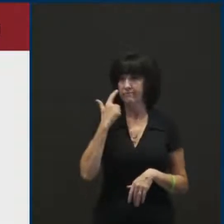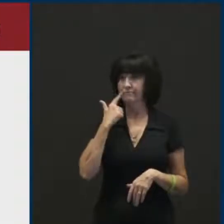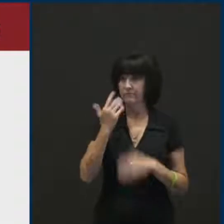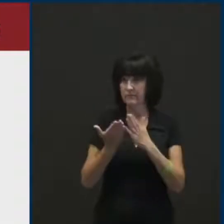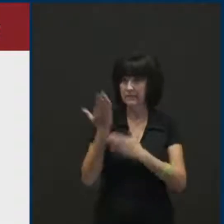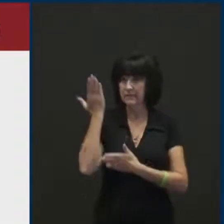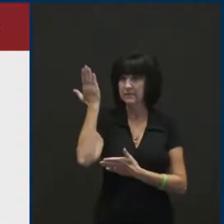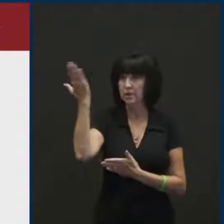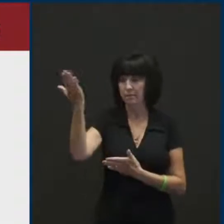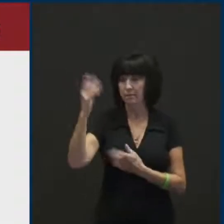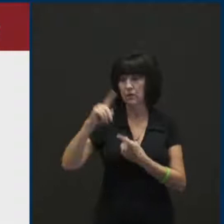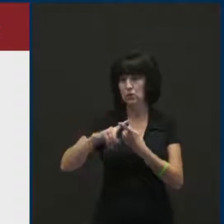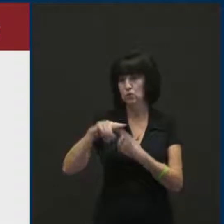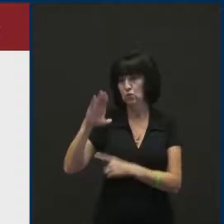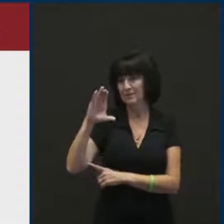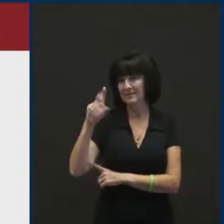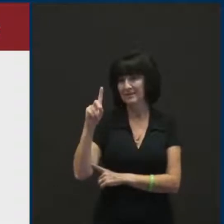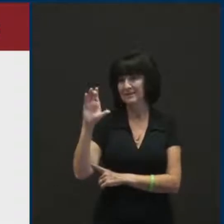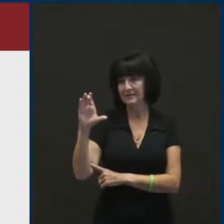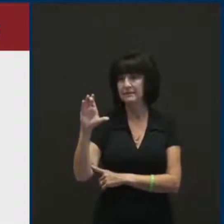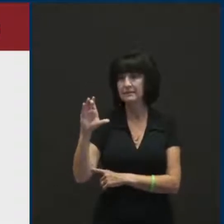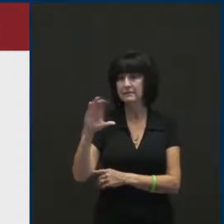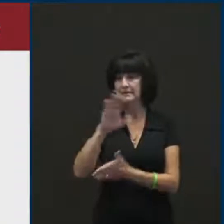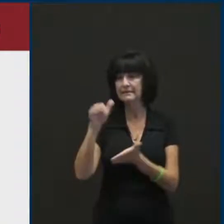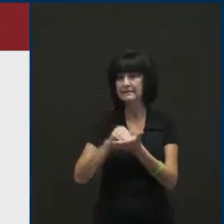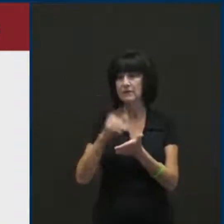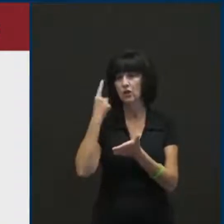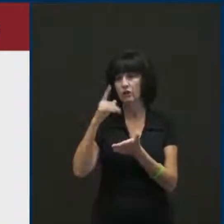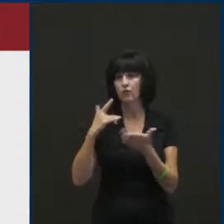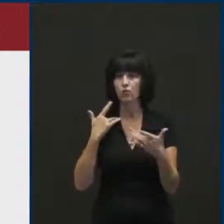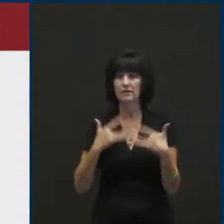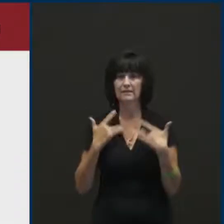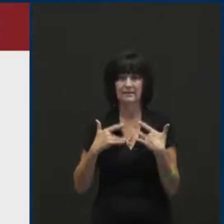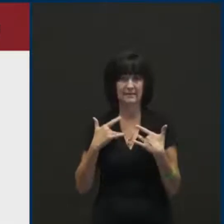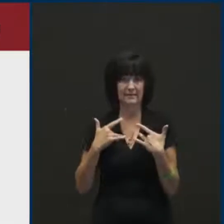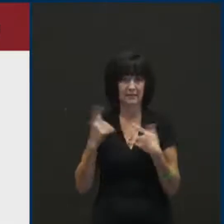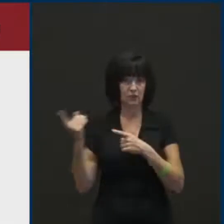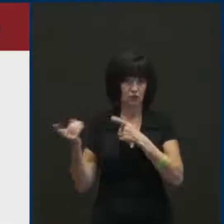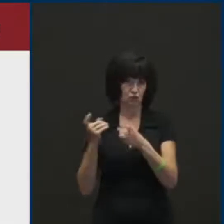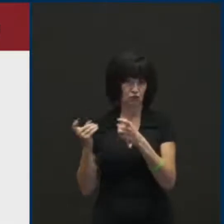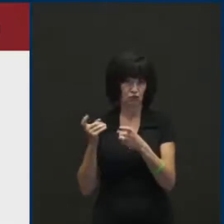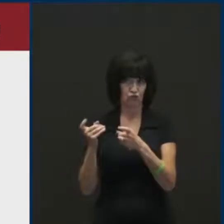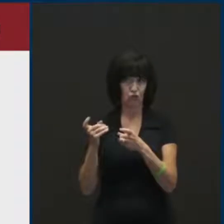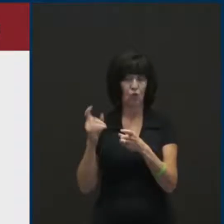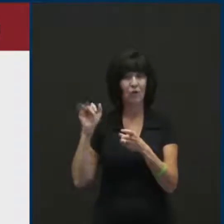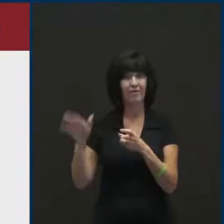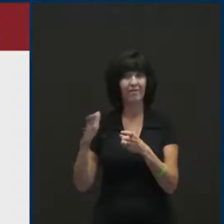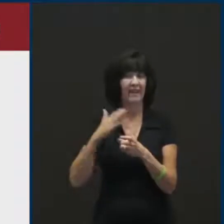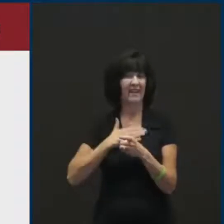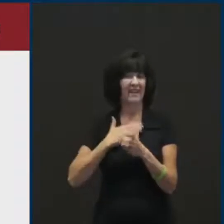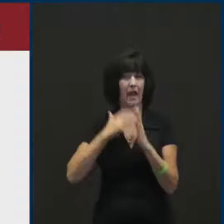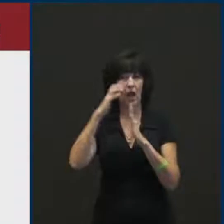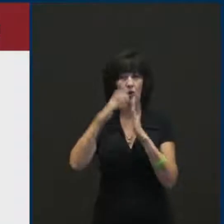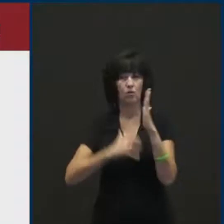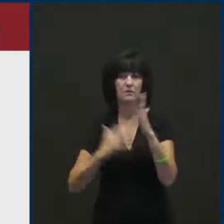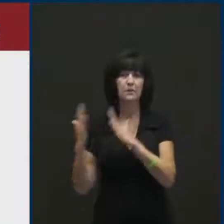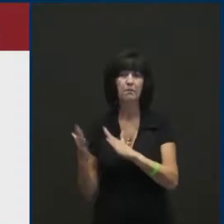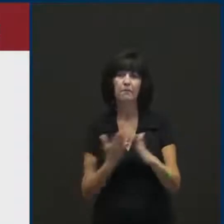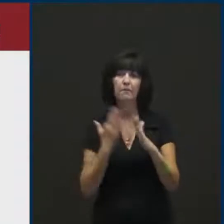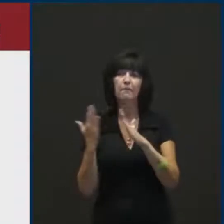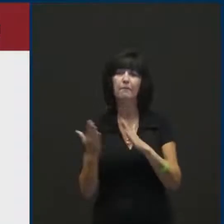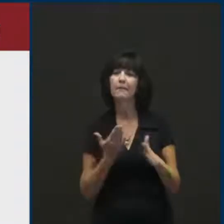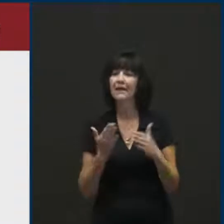Control this past Friday what we're calling our playbook. So it's really the scaffolding to build a